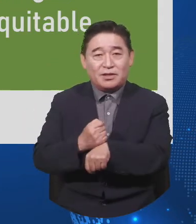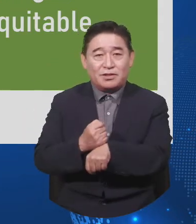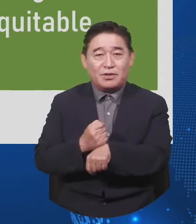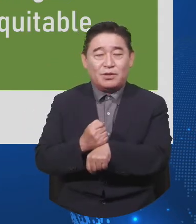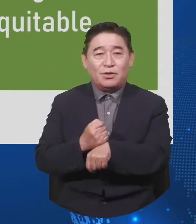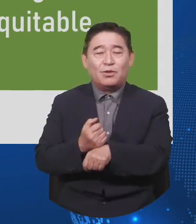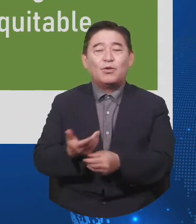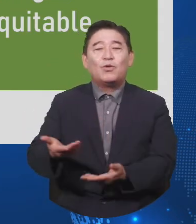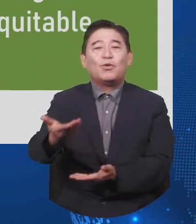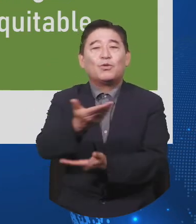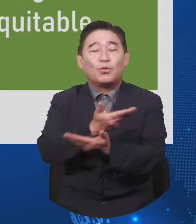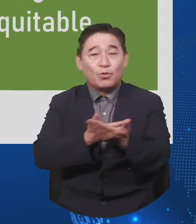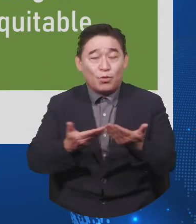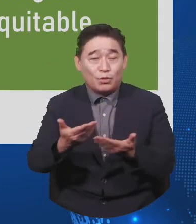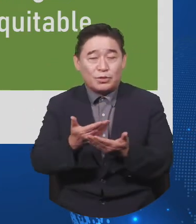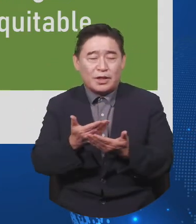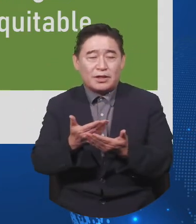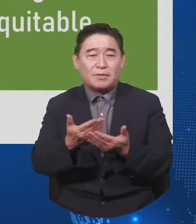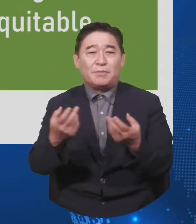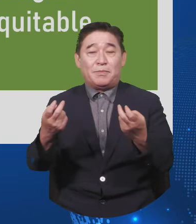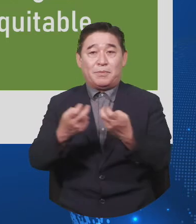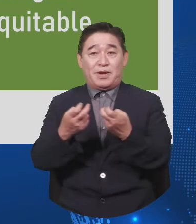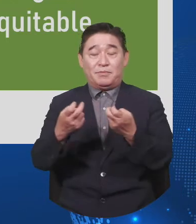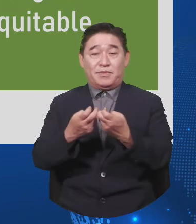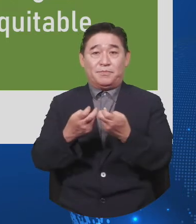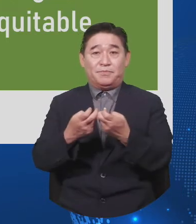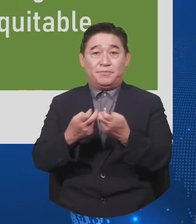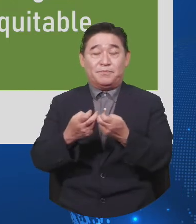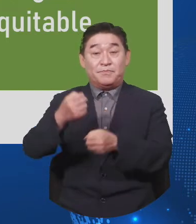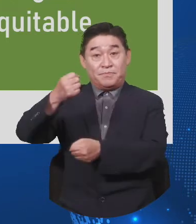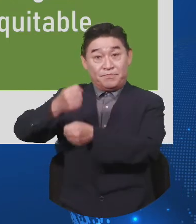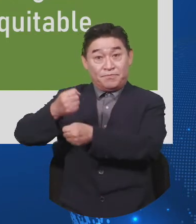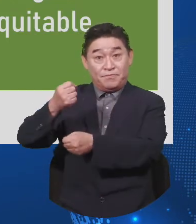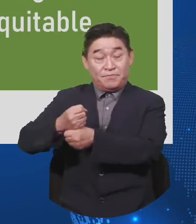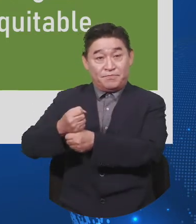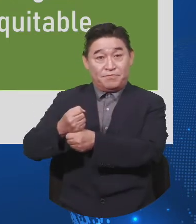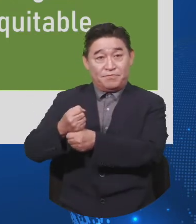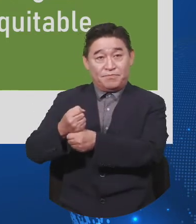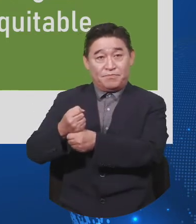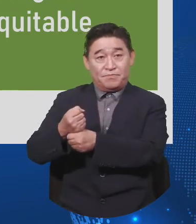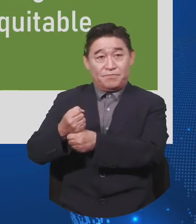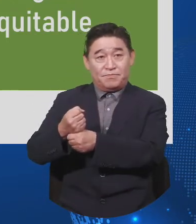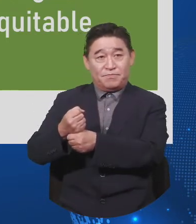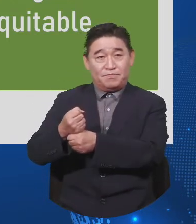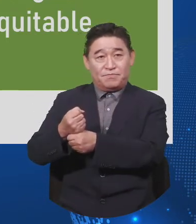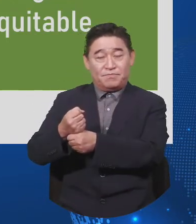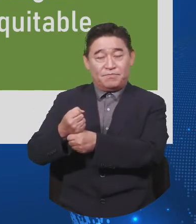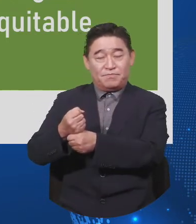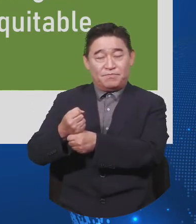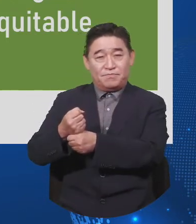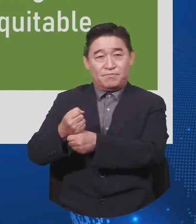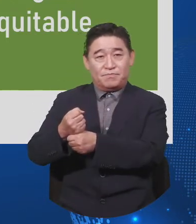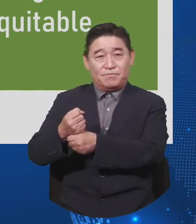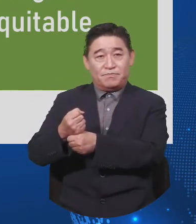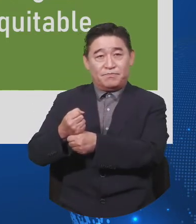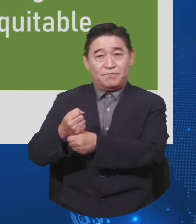for actionable, collaborative solutions to implementing carbon transition